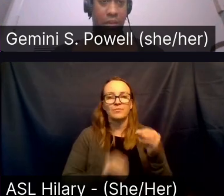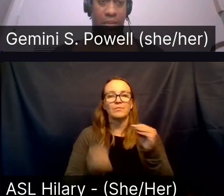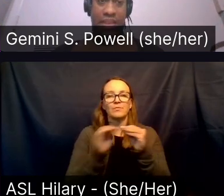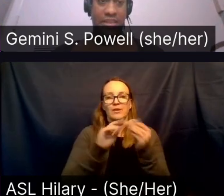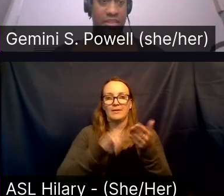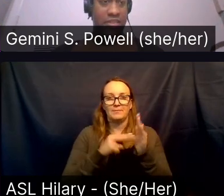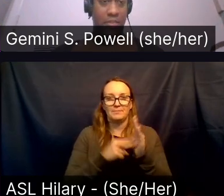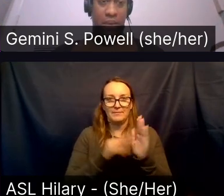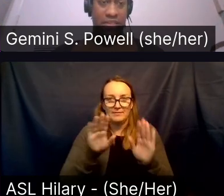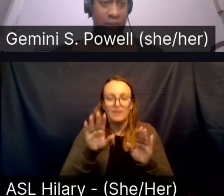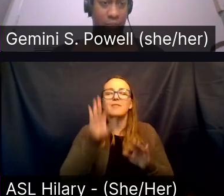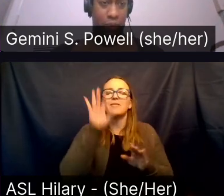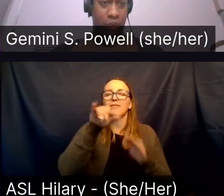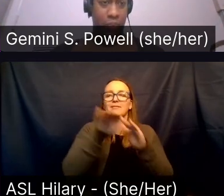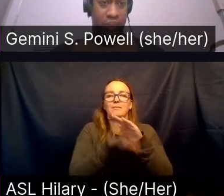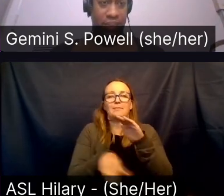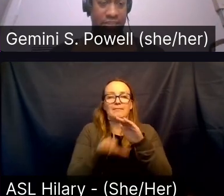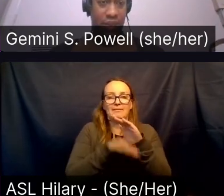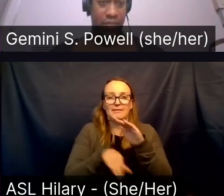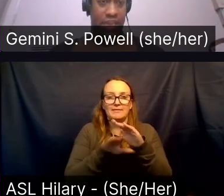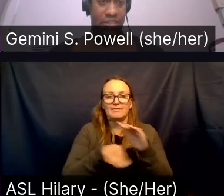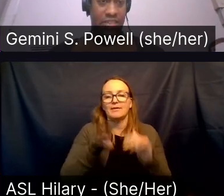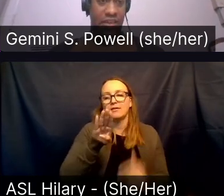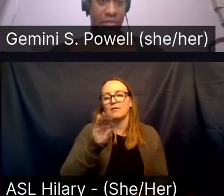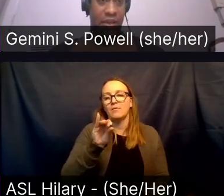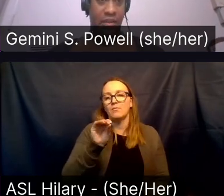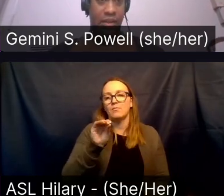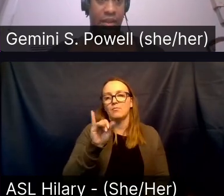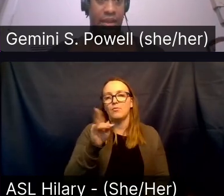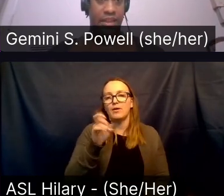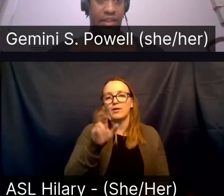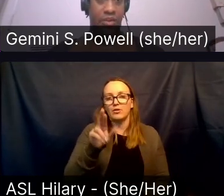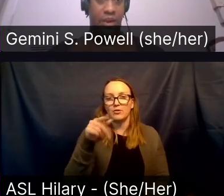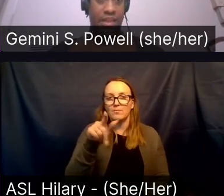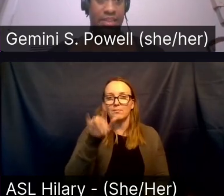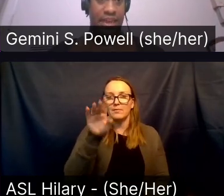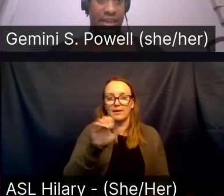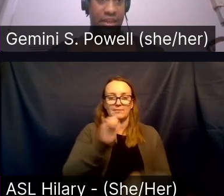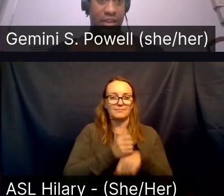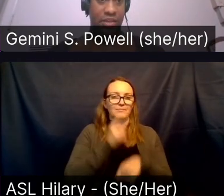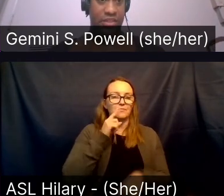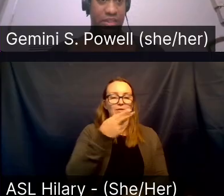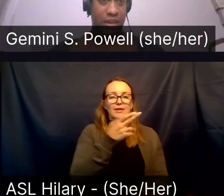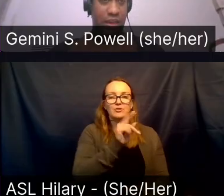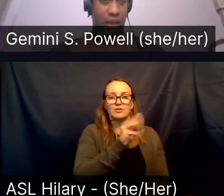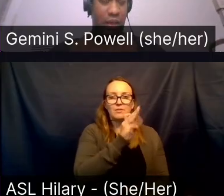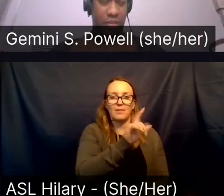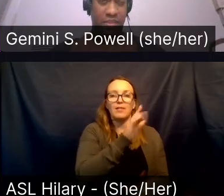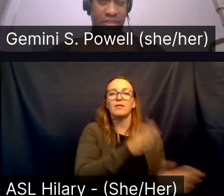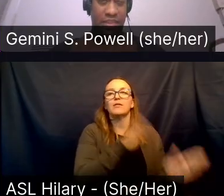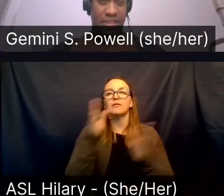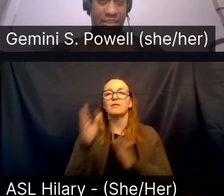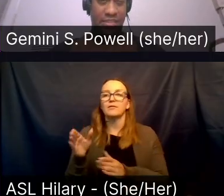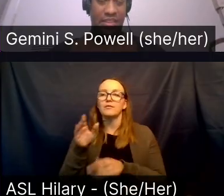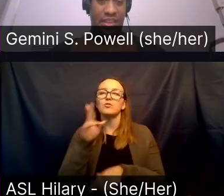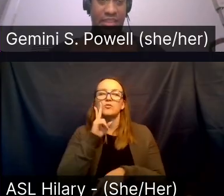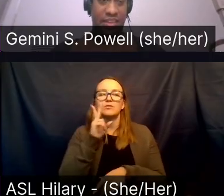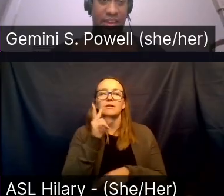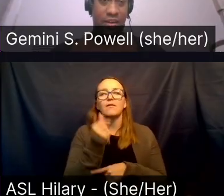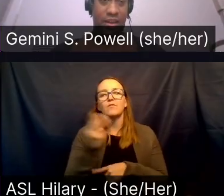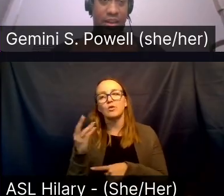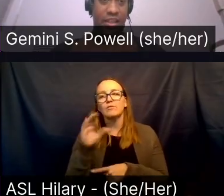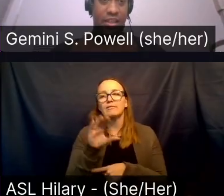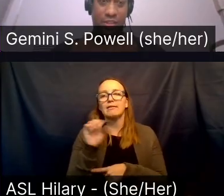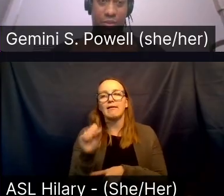moments. But that's just a basic boilerplate setup in HTML. And then on the right side, you'll see a couple of CSS